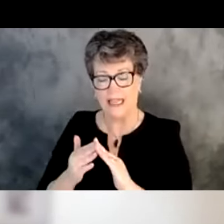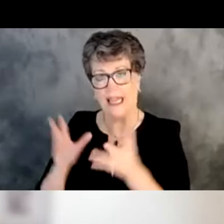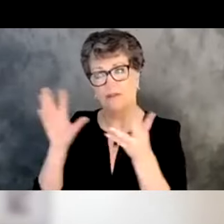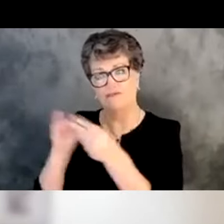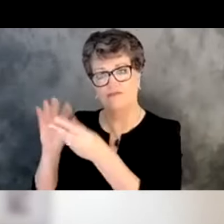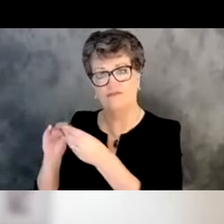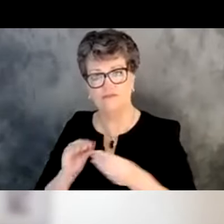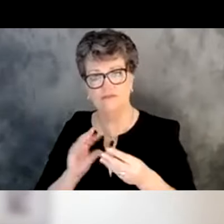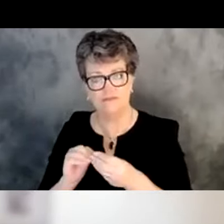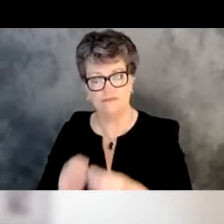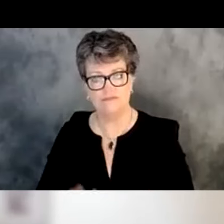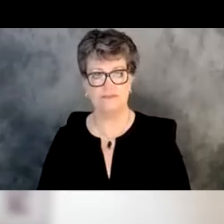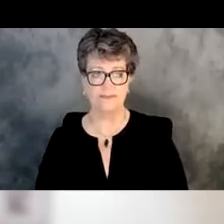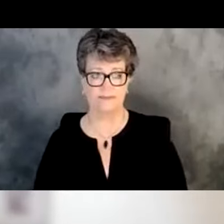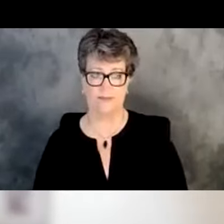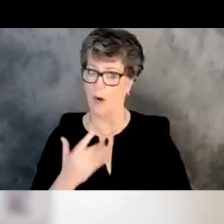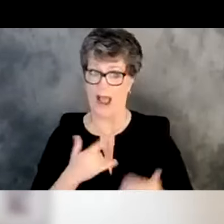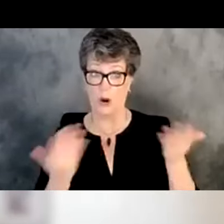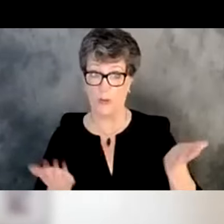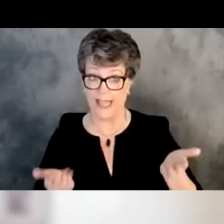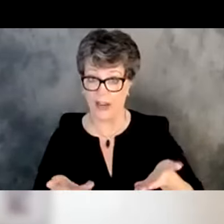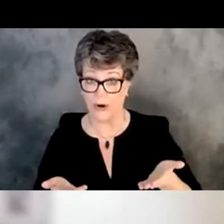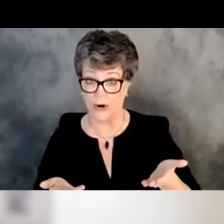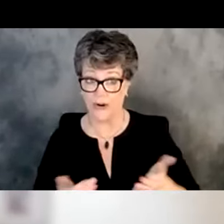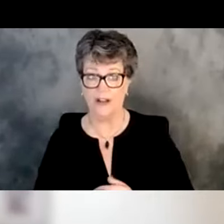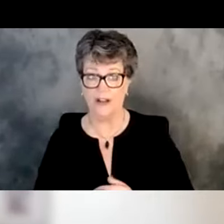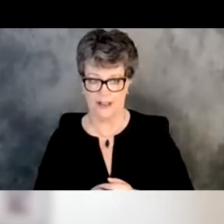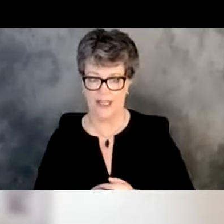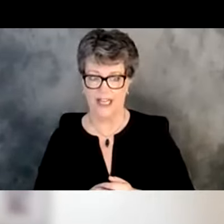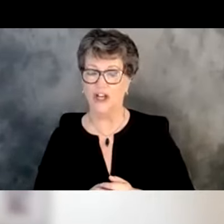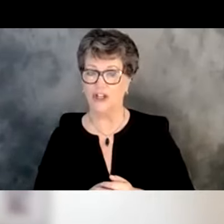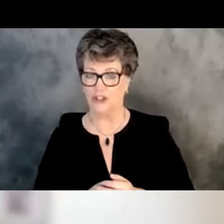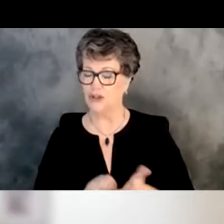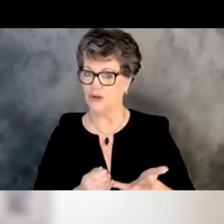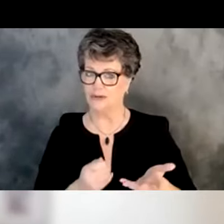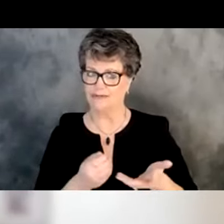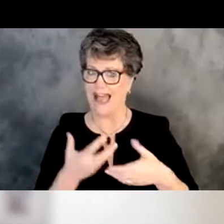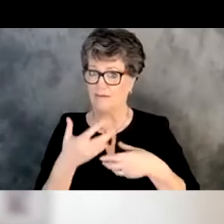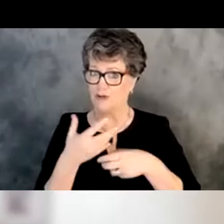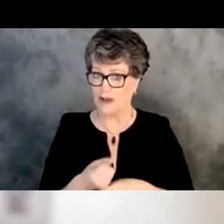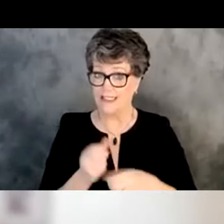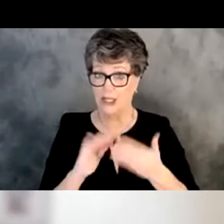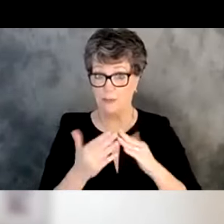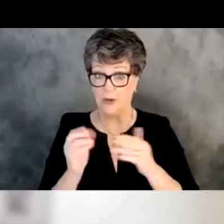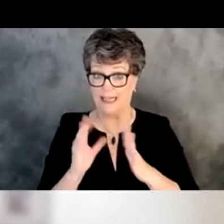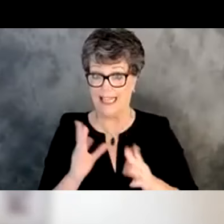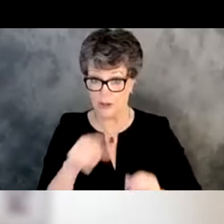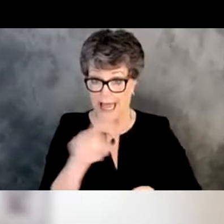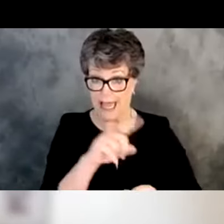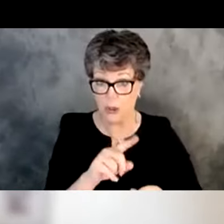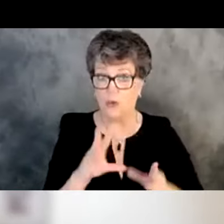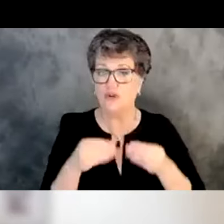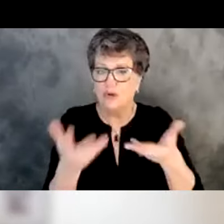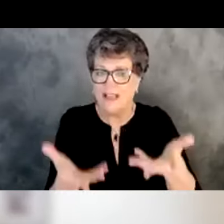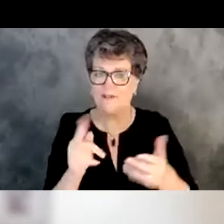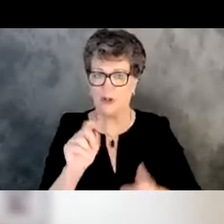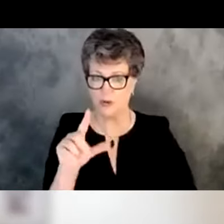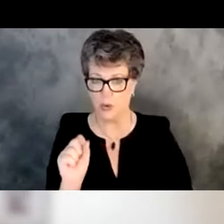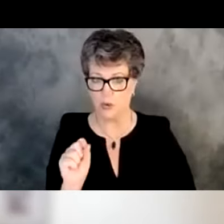community. Why are we here? To equip trusted community leaders like you with